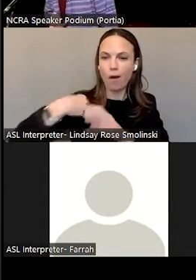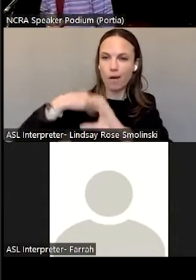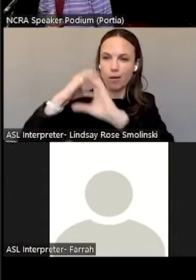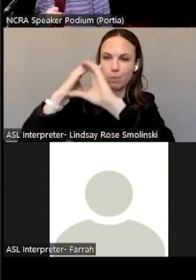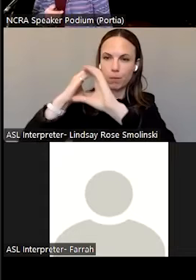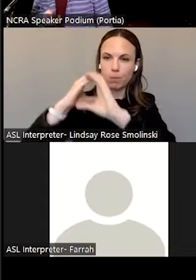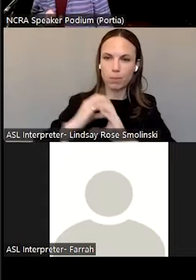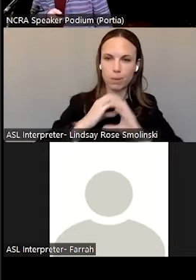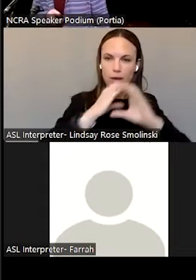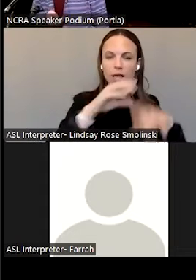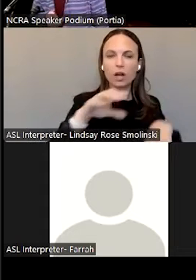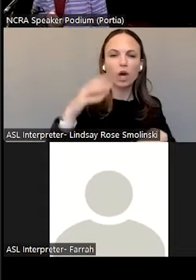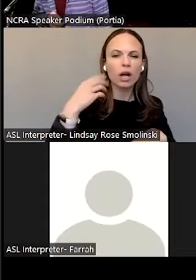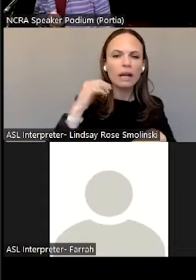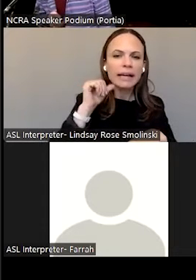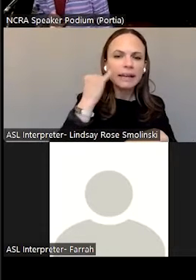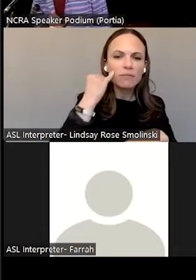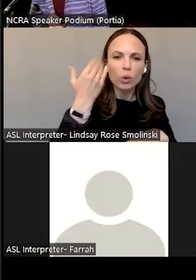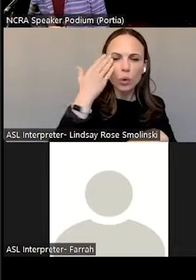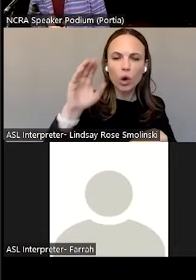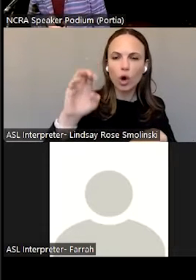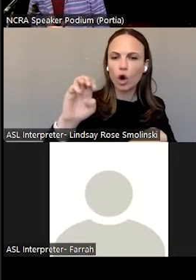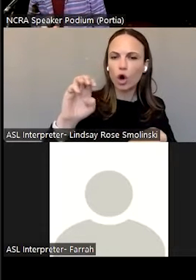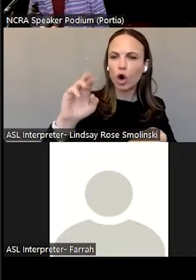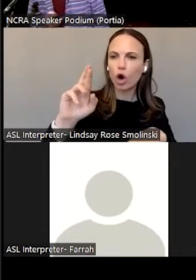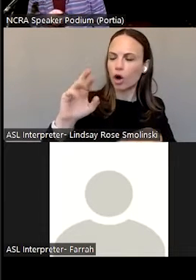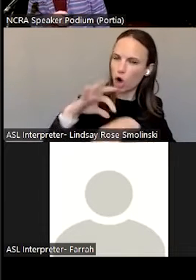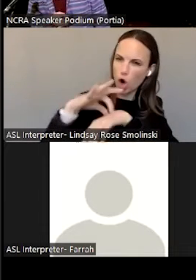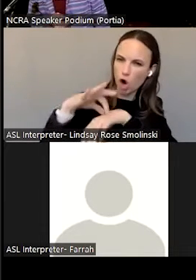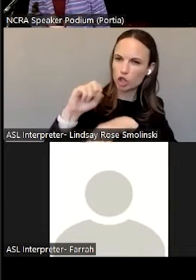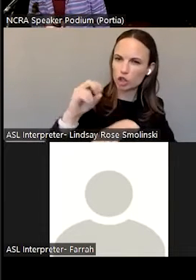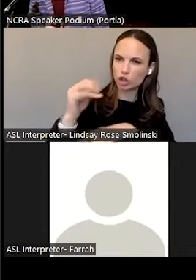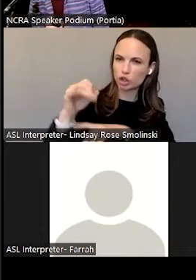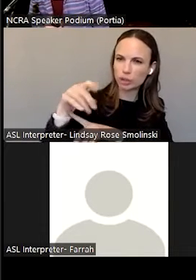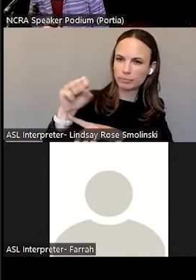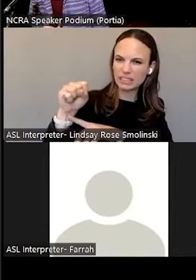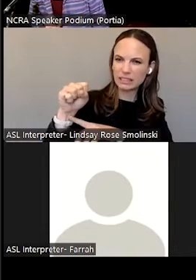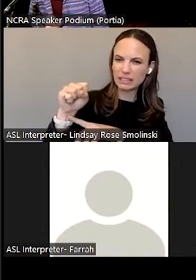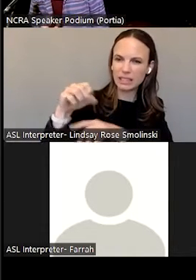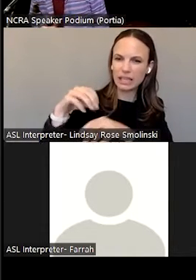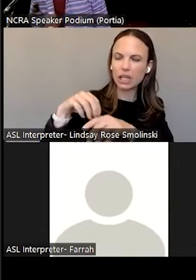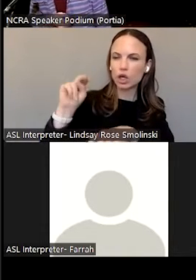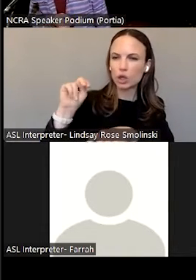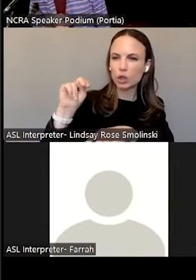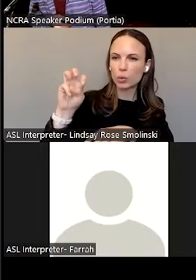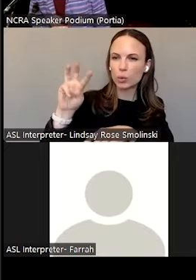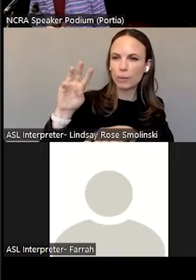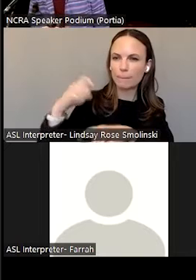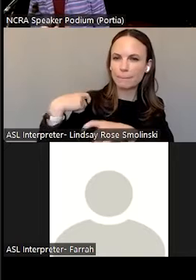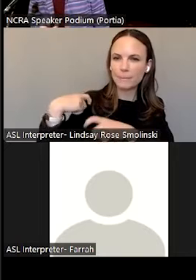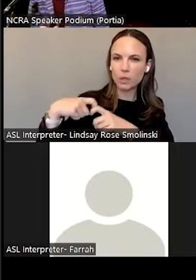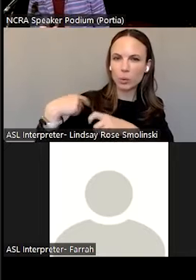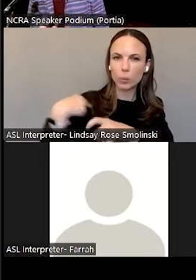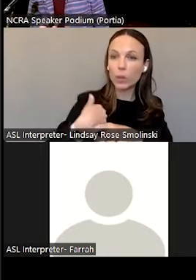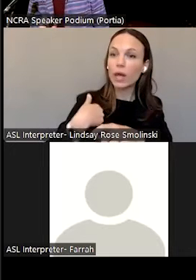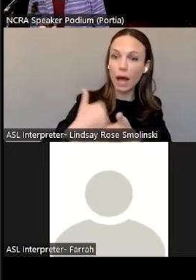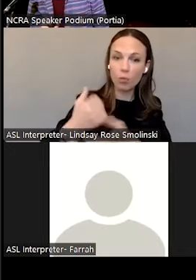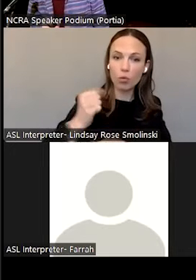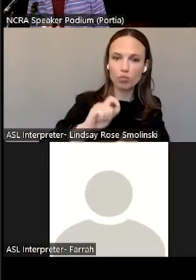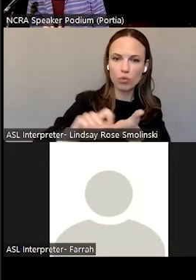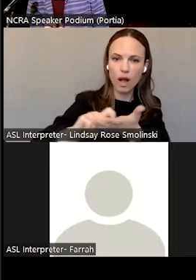familiar with Earth Ships out of Taos, New Mexico, check that out. We also helped write the first Earthship book.